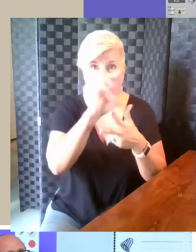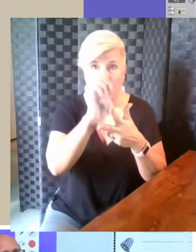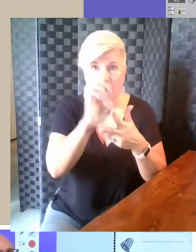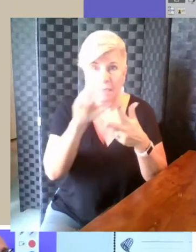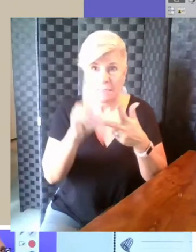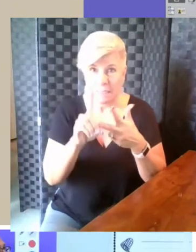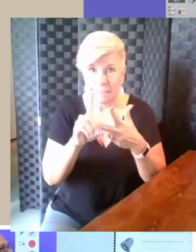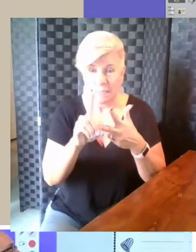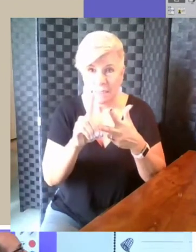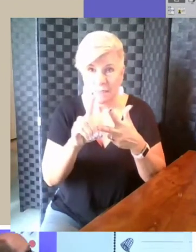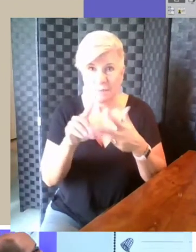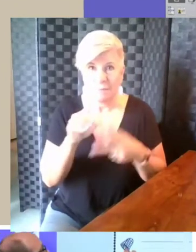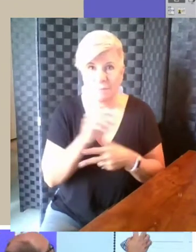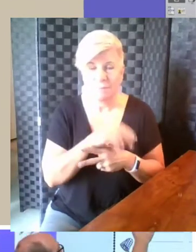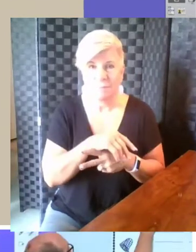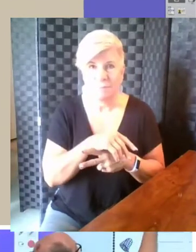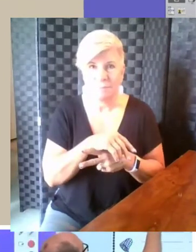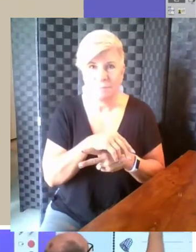D.